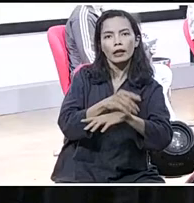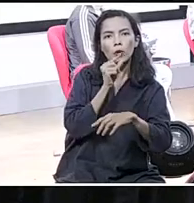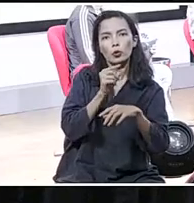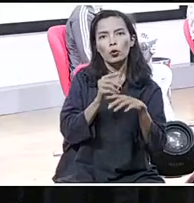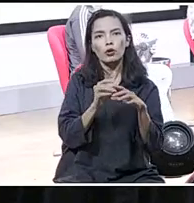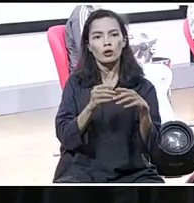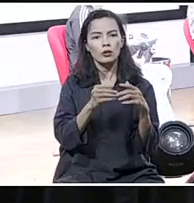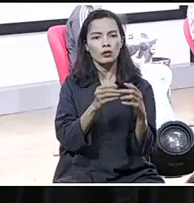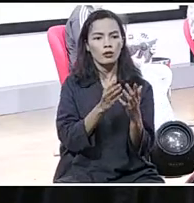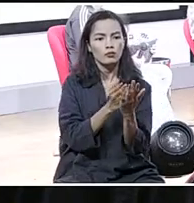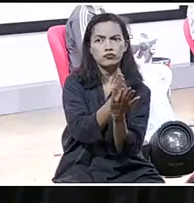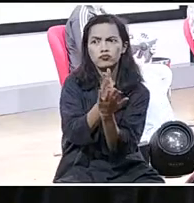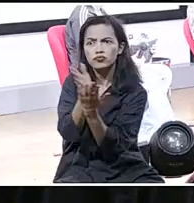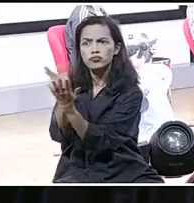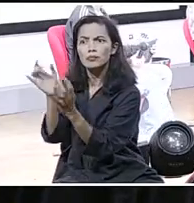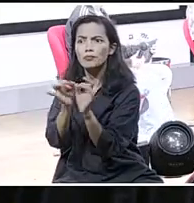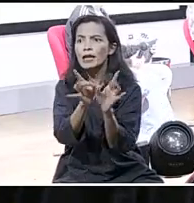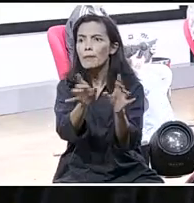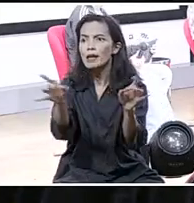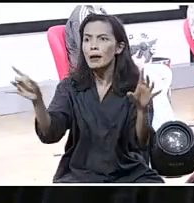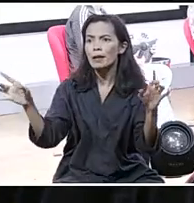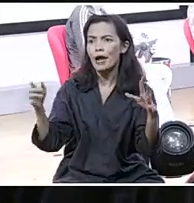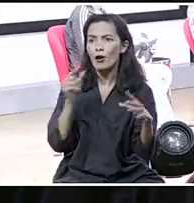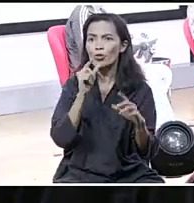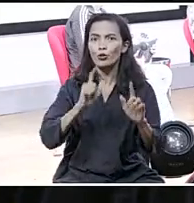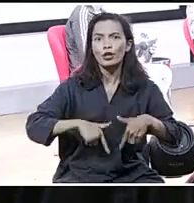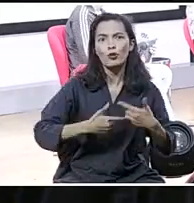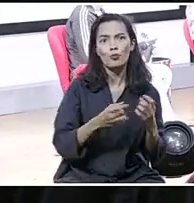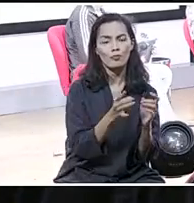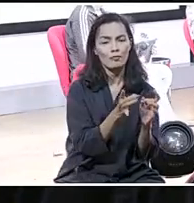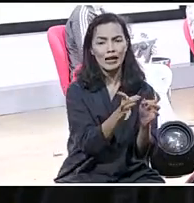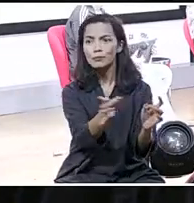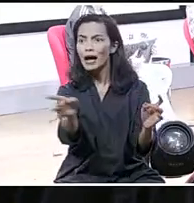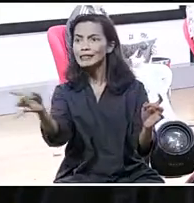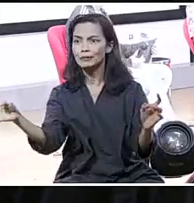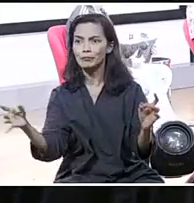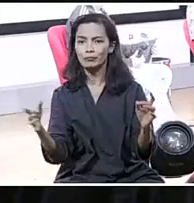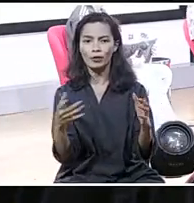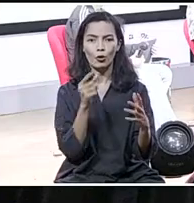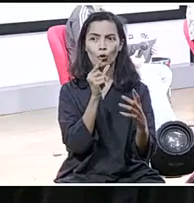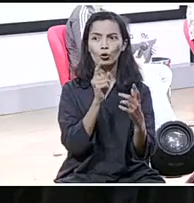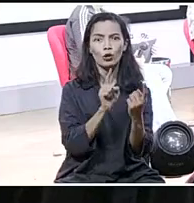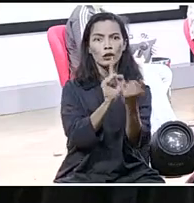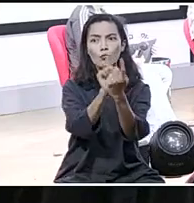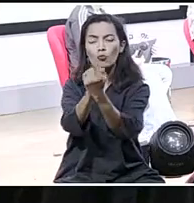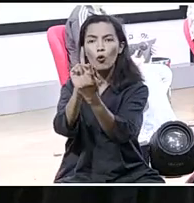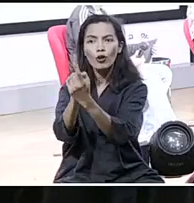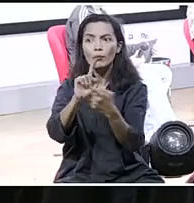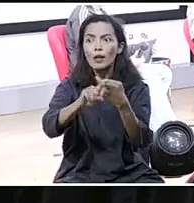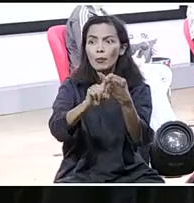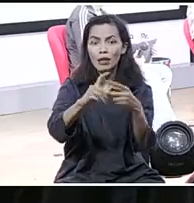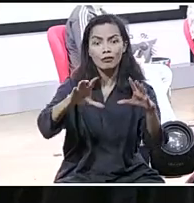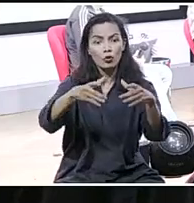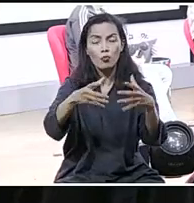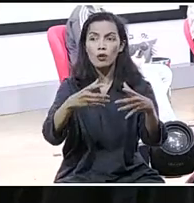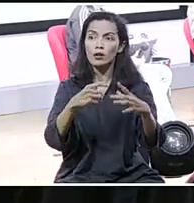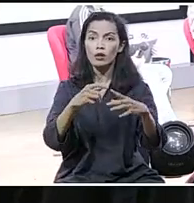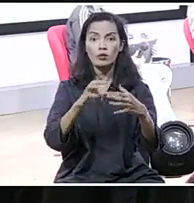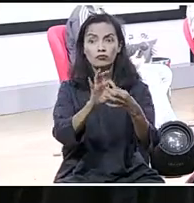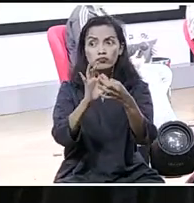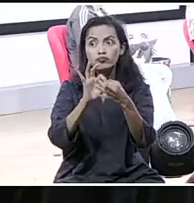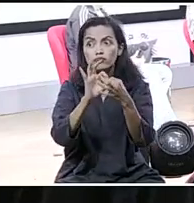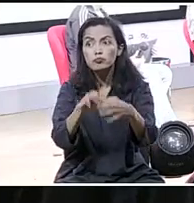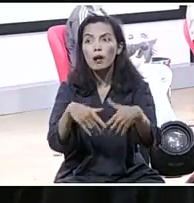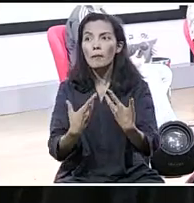encounter while as an adult. The ability to interact with teammates, the ability to